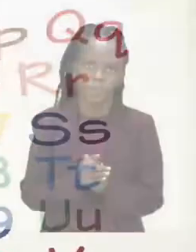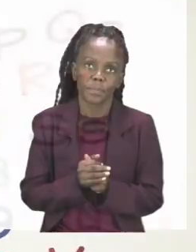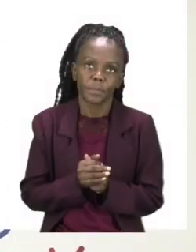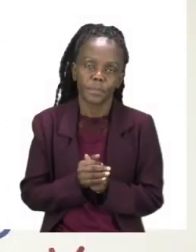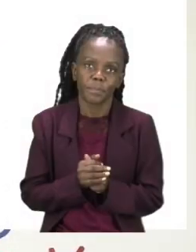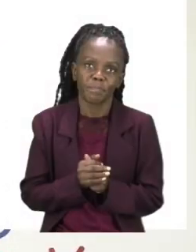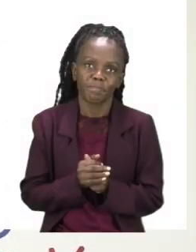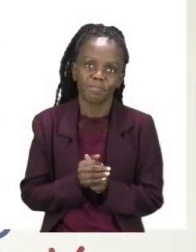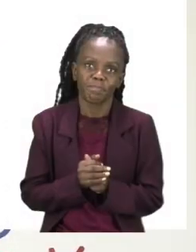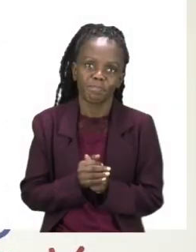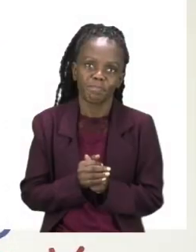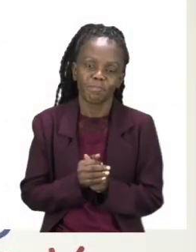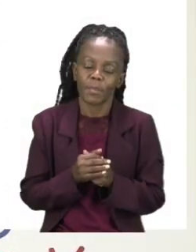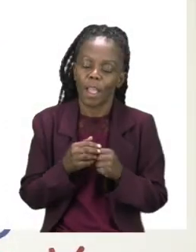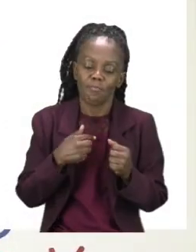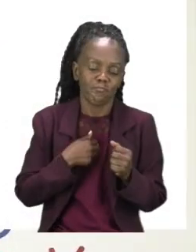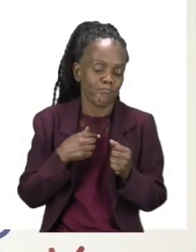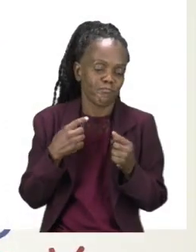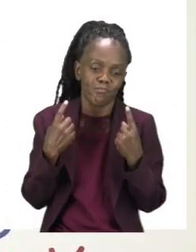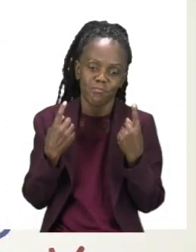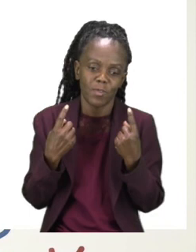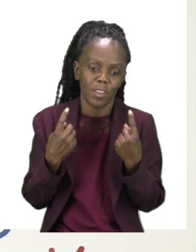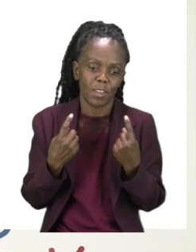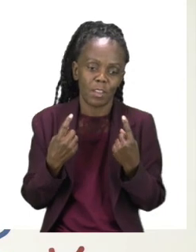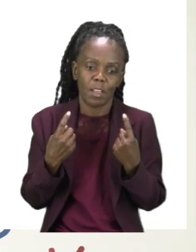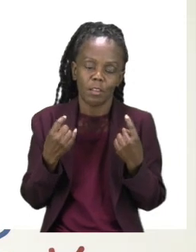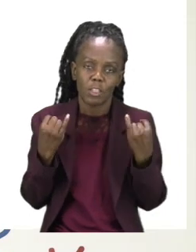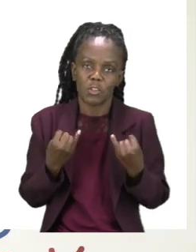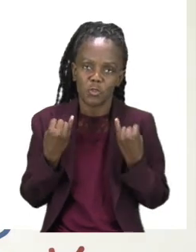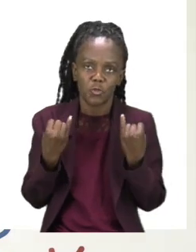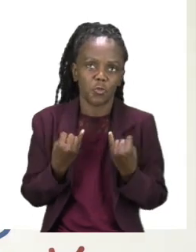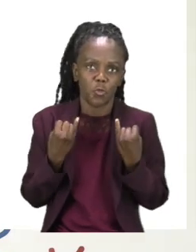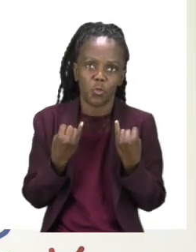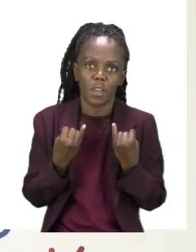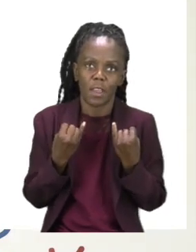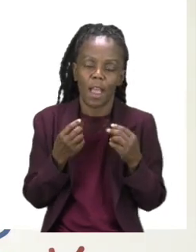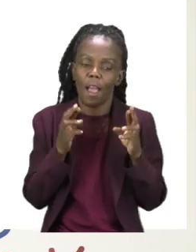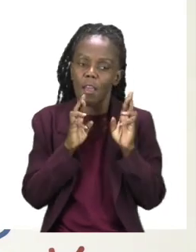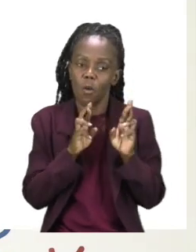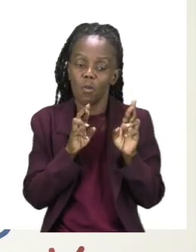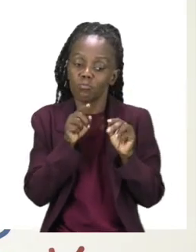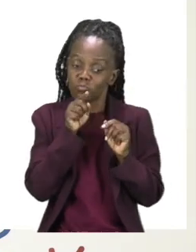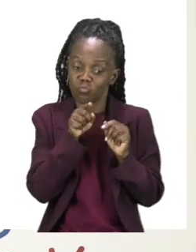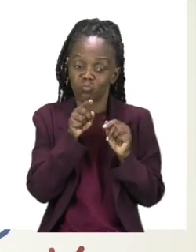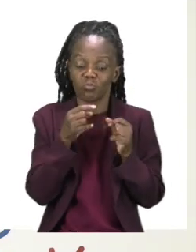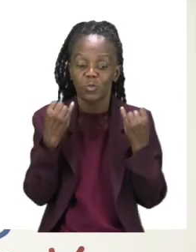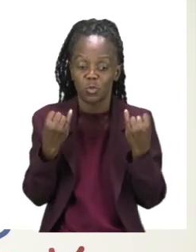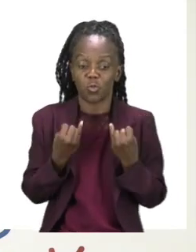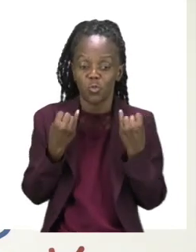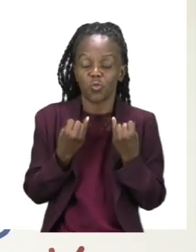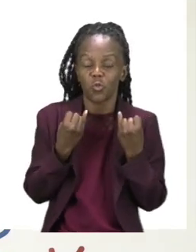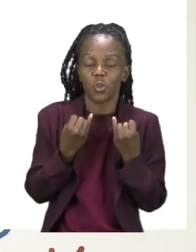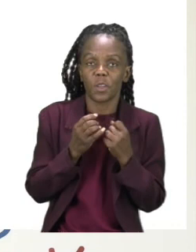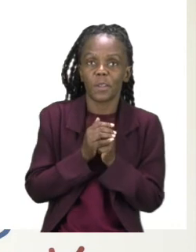I had so much fun with our lesson today, boys and girls. I hope you did too. And remember, you must